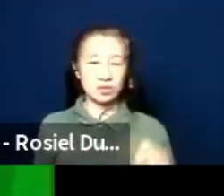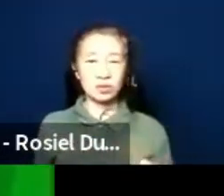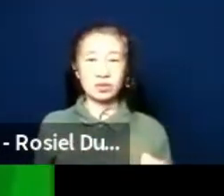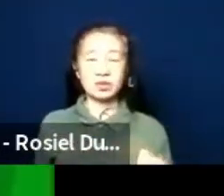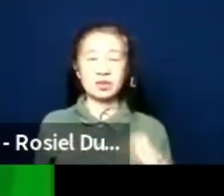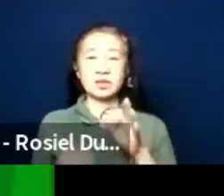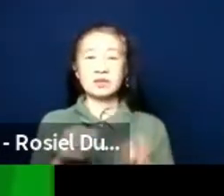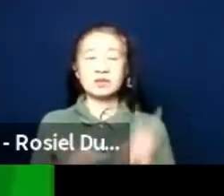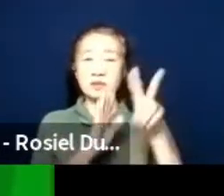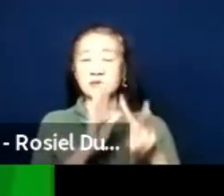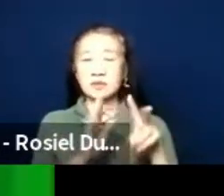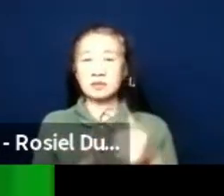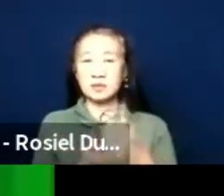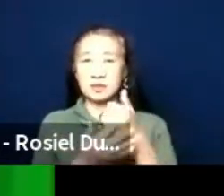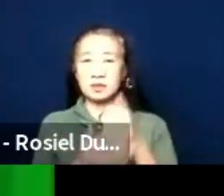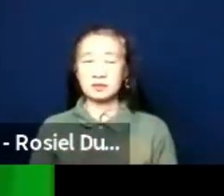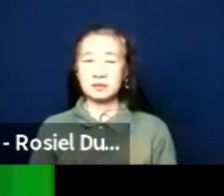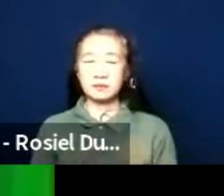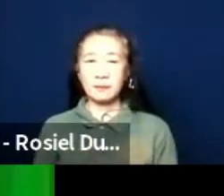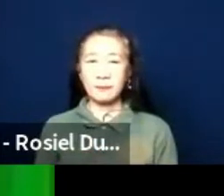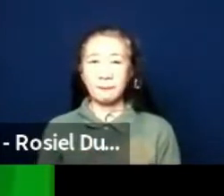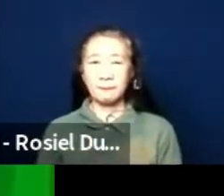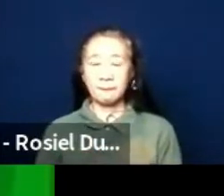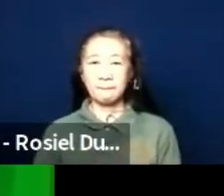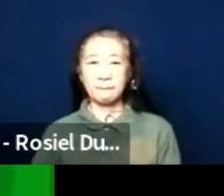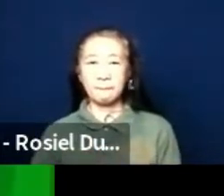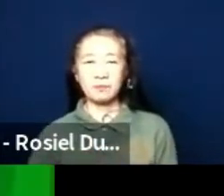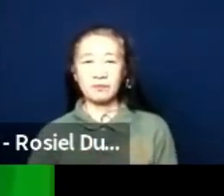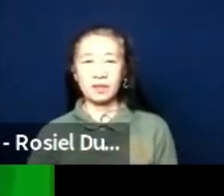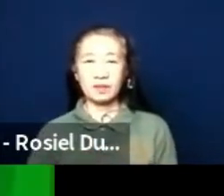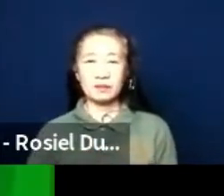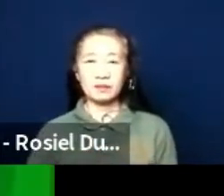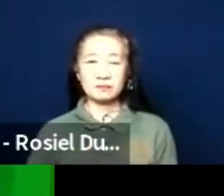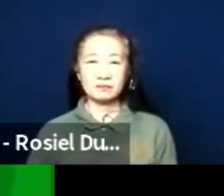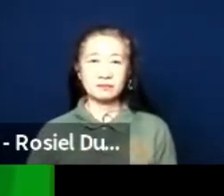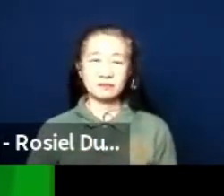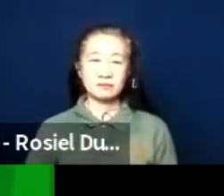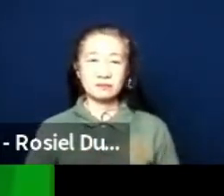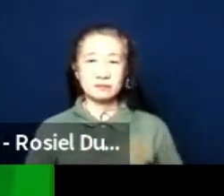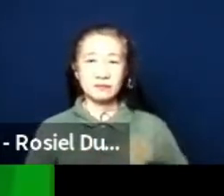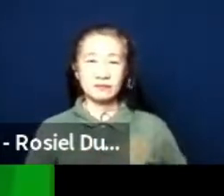If this video has been helpful to you, help support St John Ambulance by going to